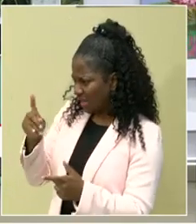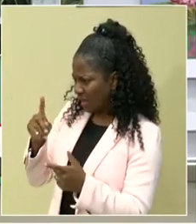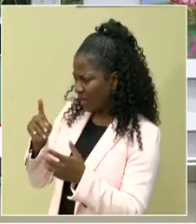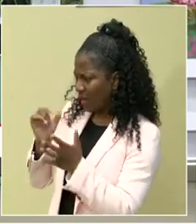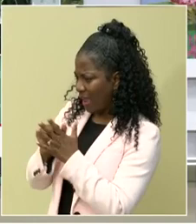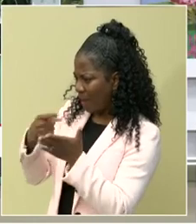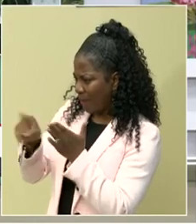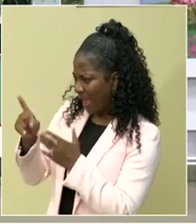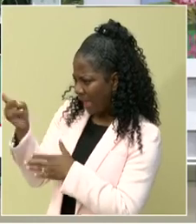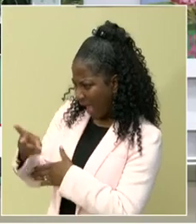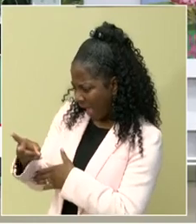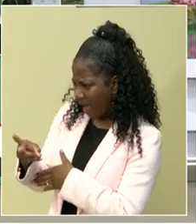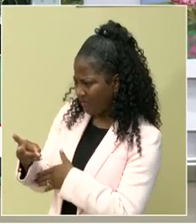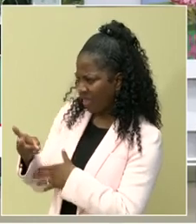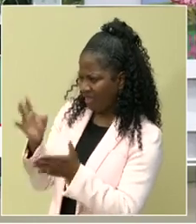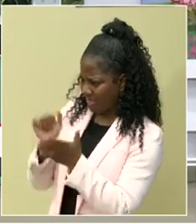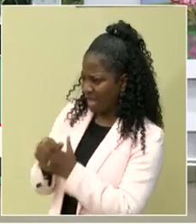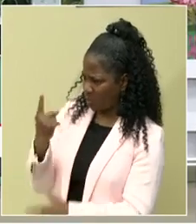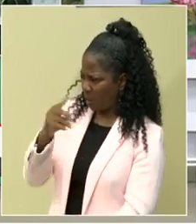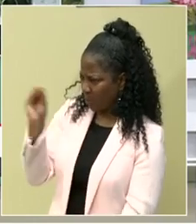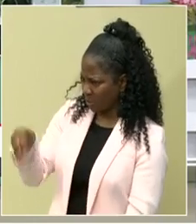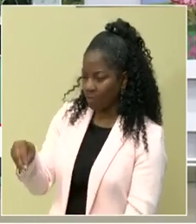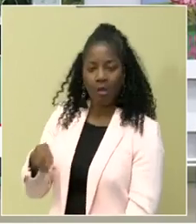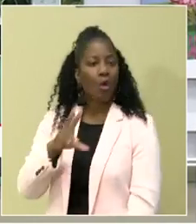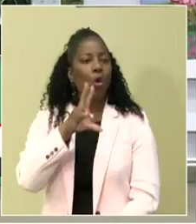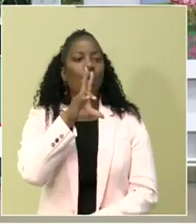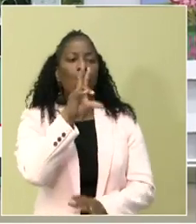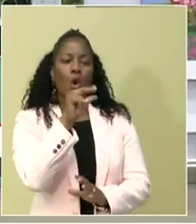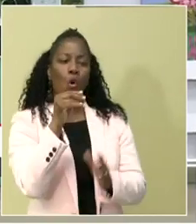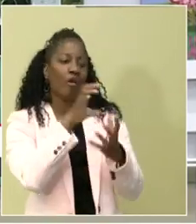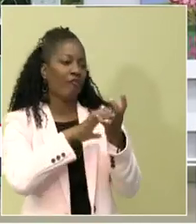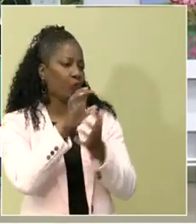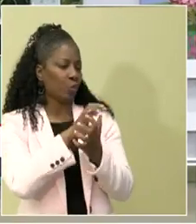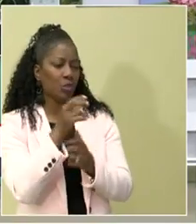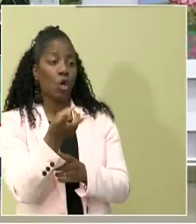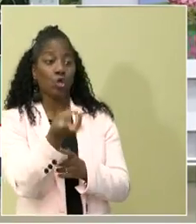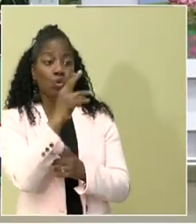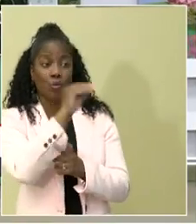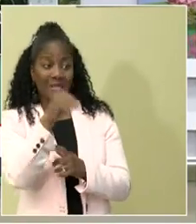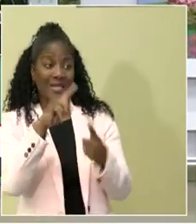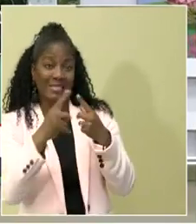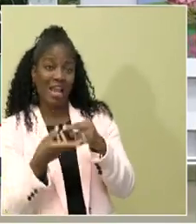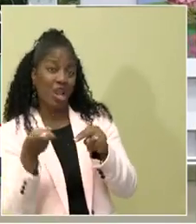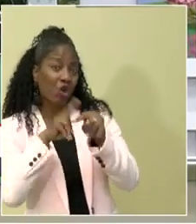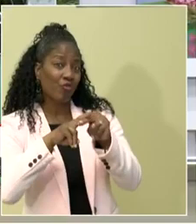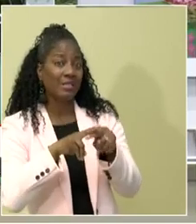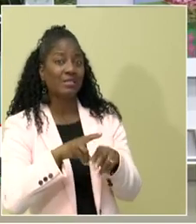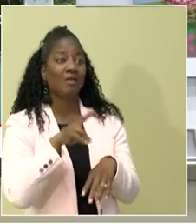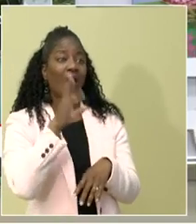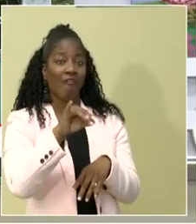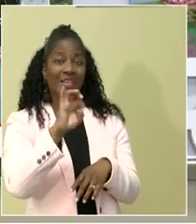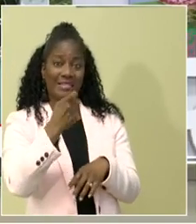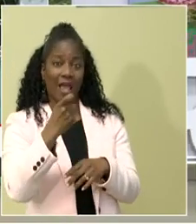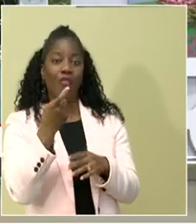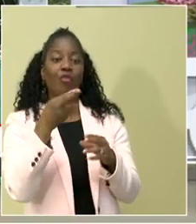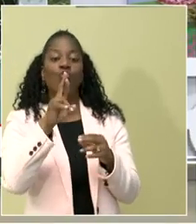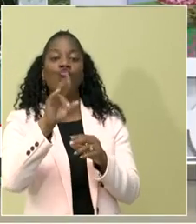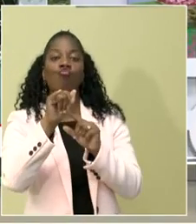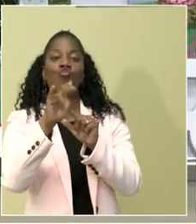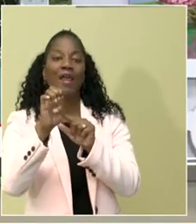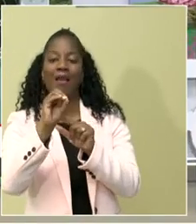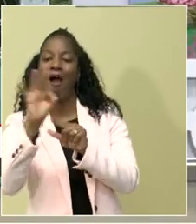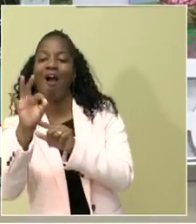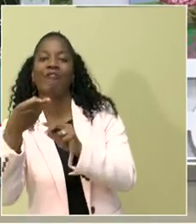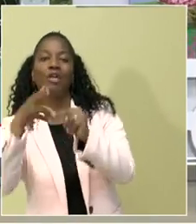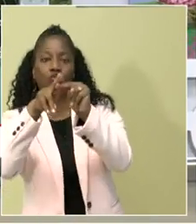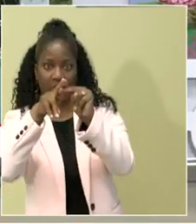2%, you're confusing things. 2% is the cap on the increase in the tax bill, the rate of increase.